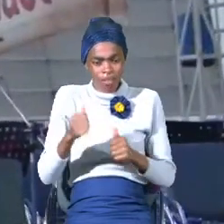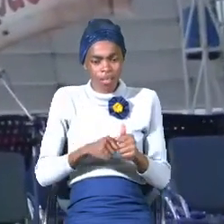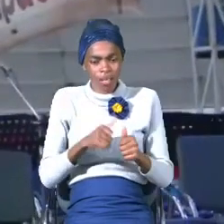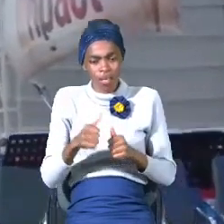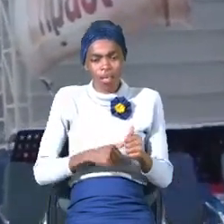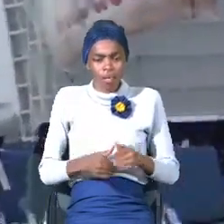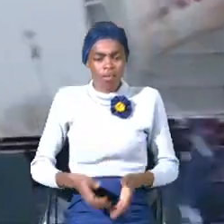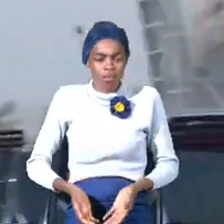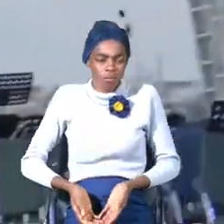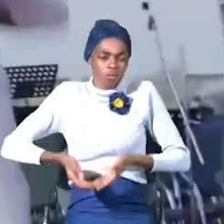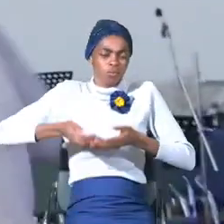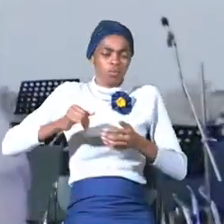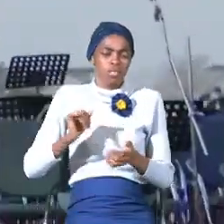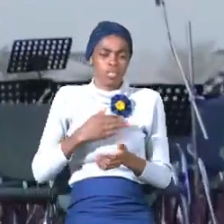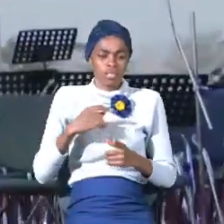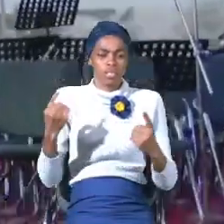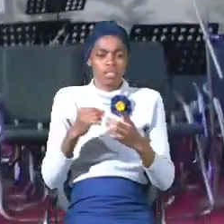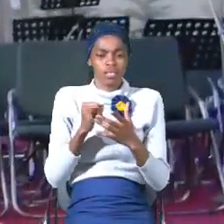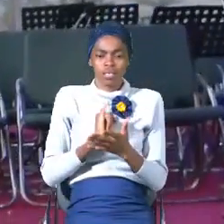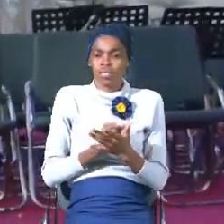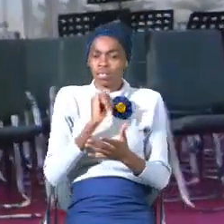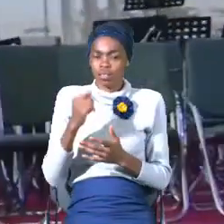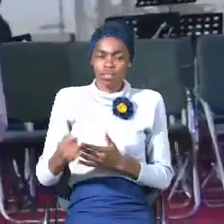easily besets us. Receive.